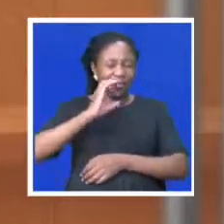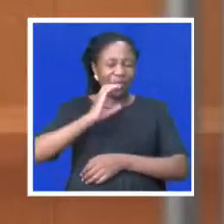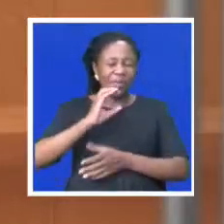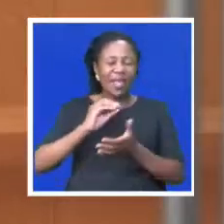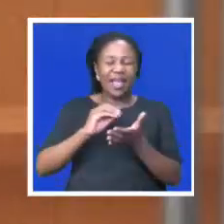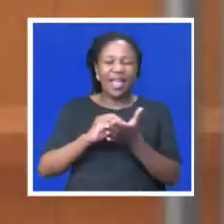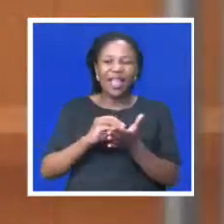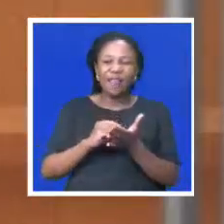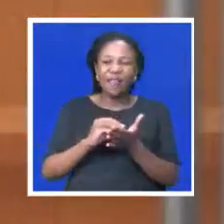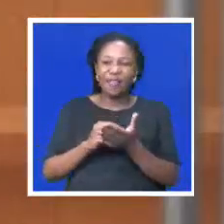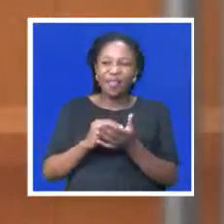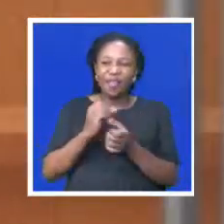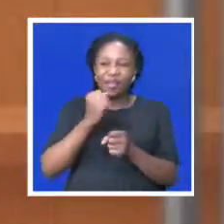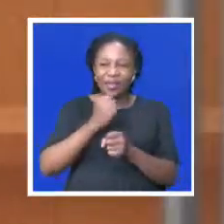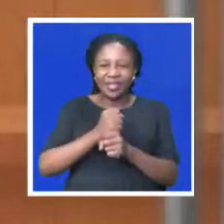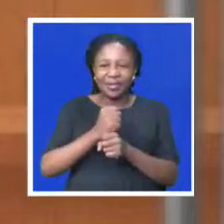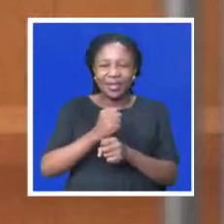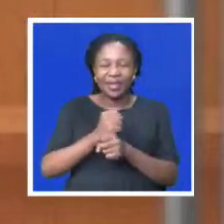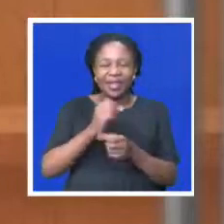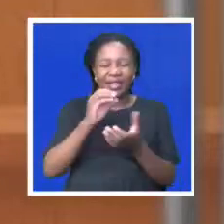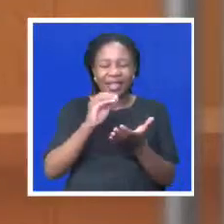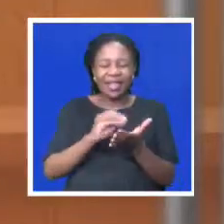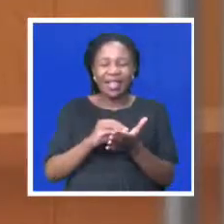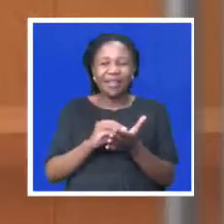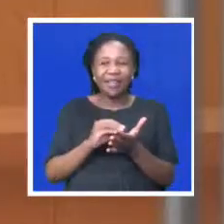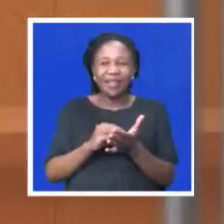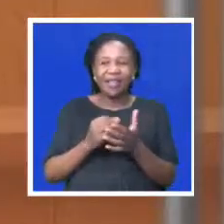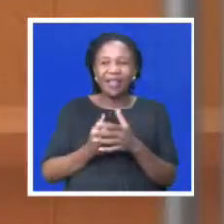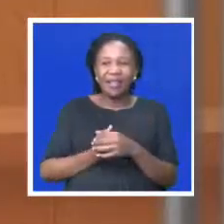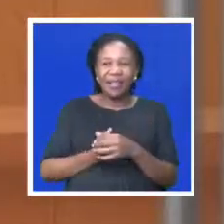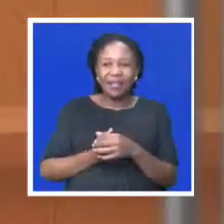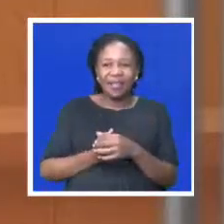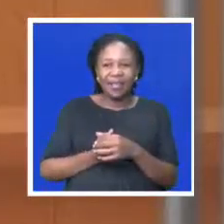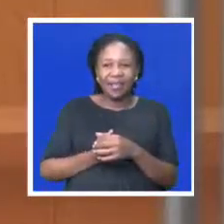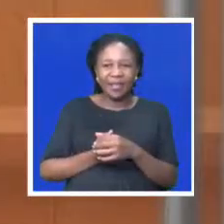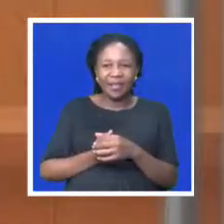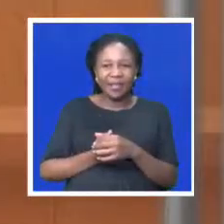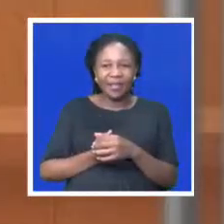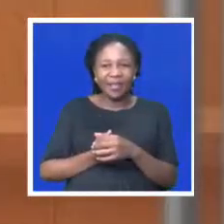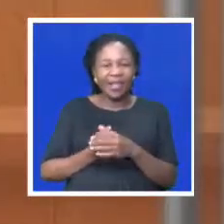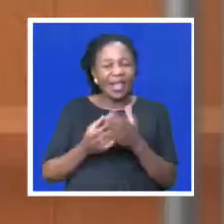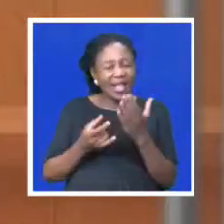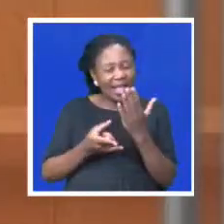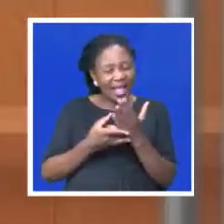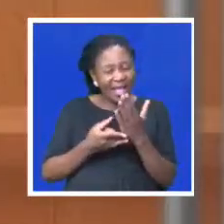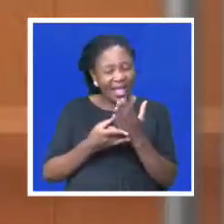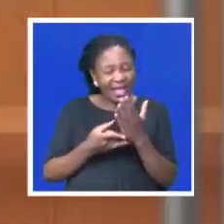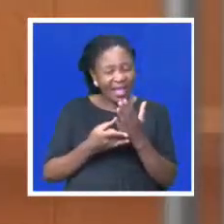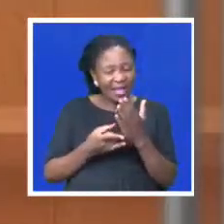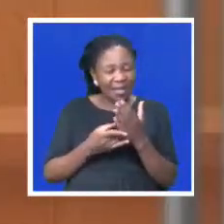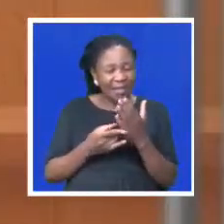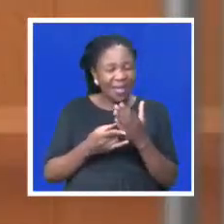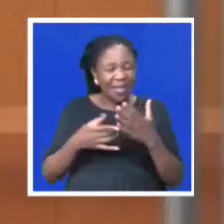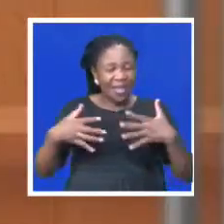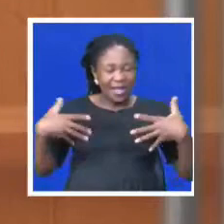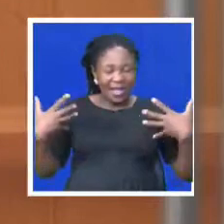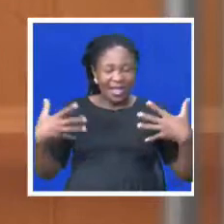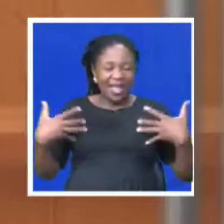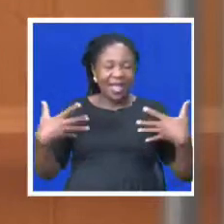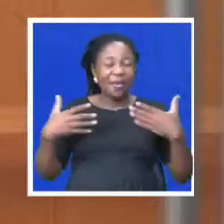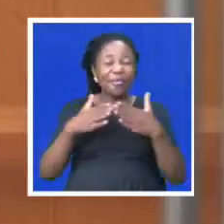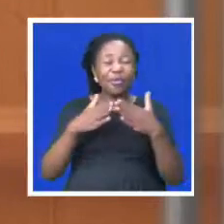useless. Be you who you are. Appreciate yourself the way you were made because you are fearfully